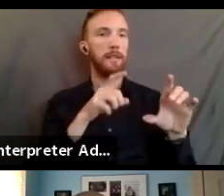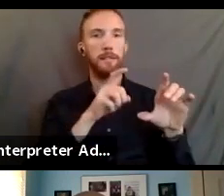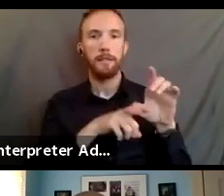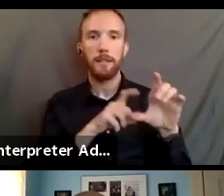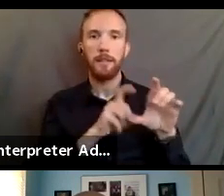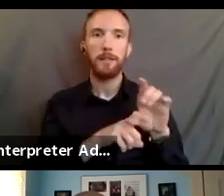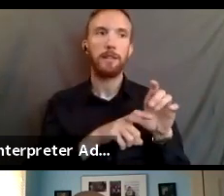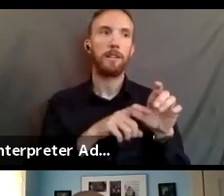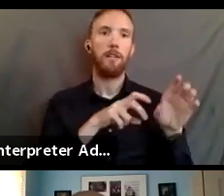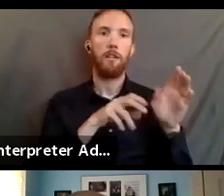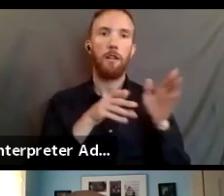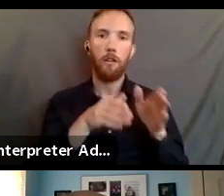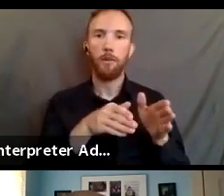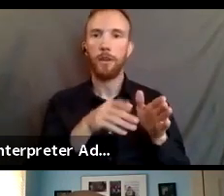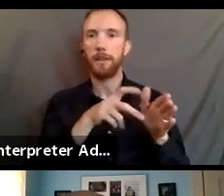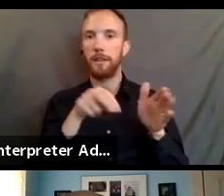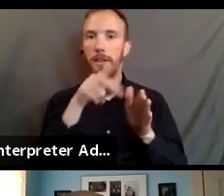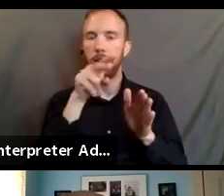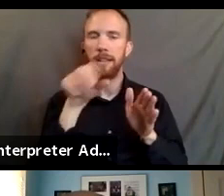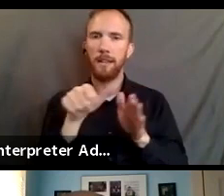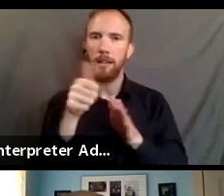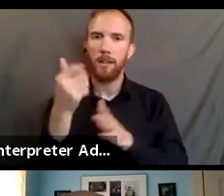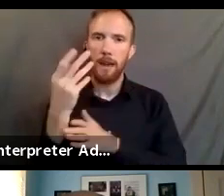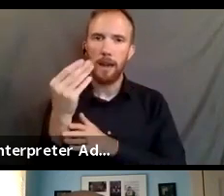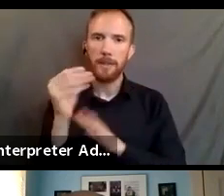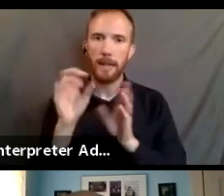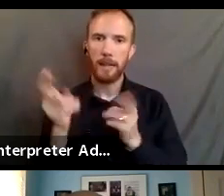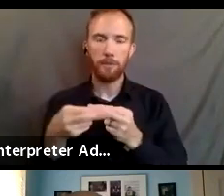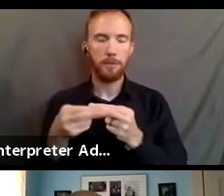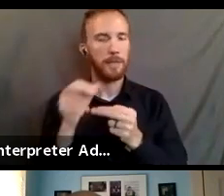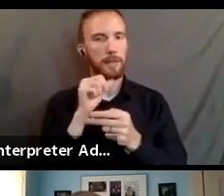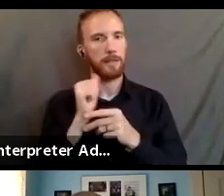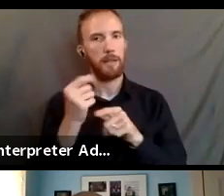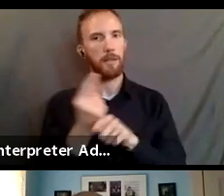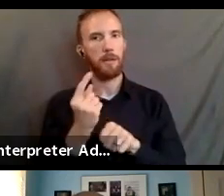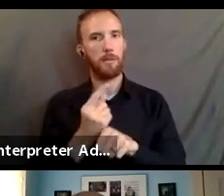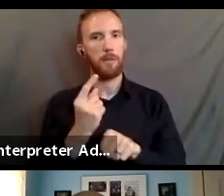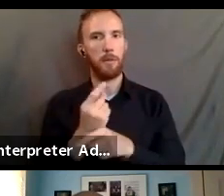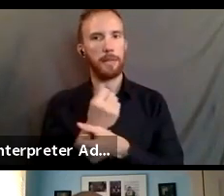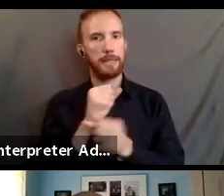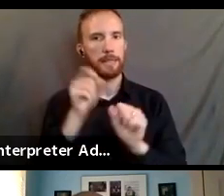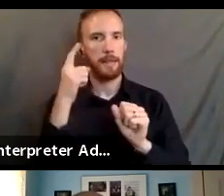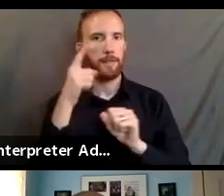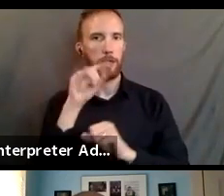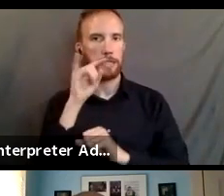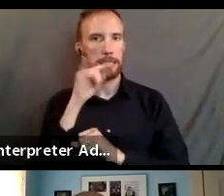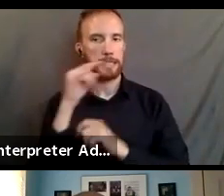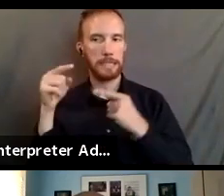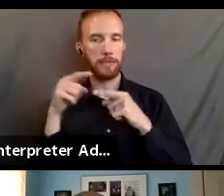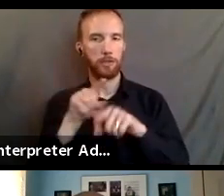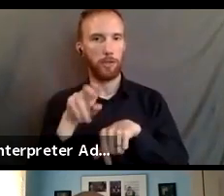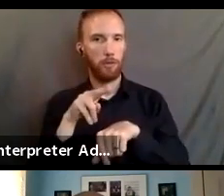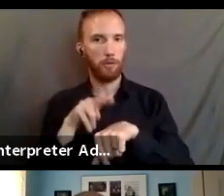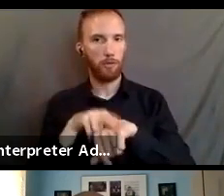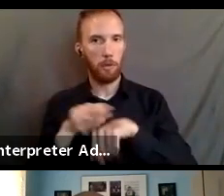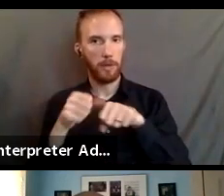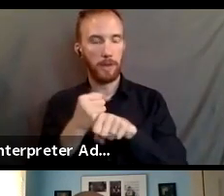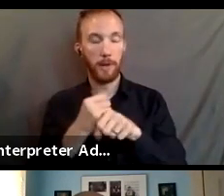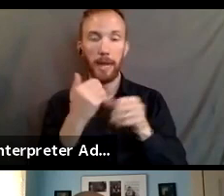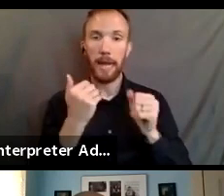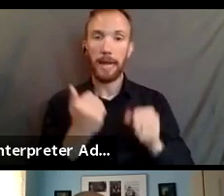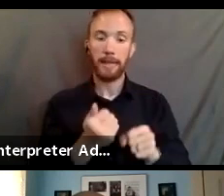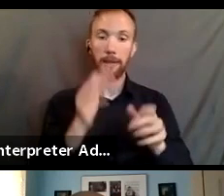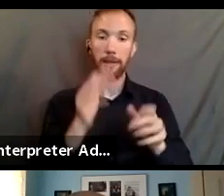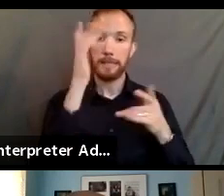restrooms none of these are safe productive spaces for kids in a normal year much less during a pandemic should our students be